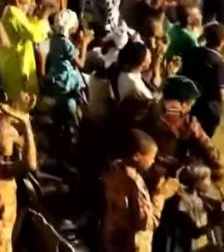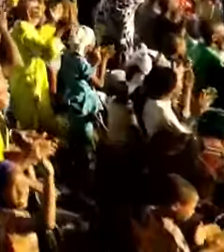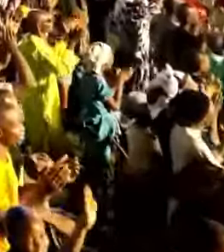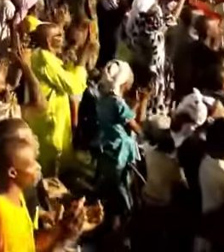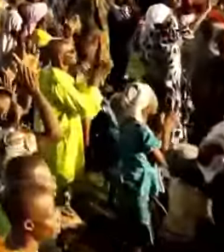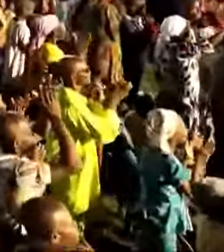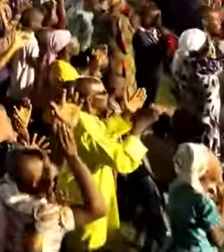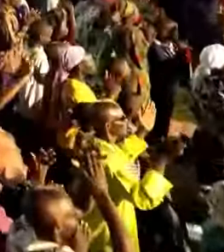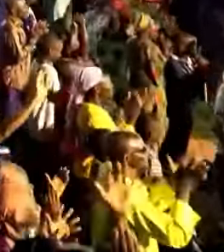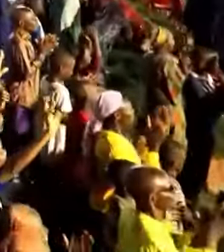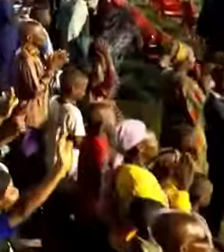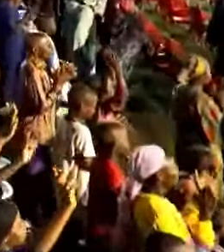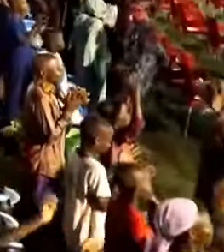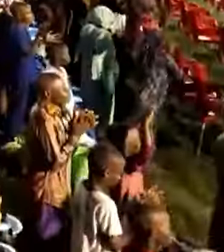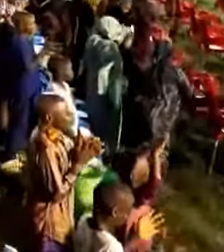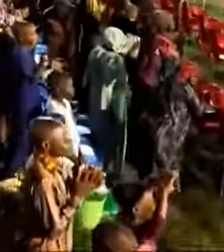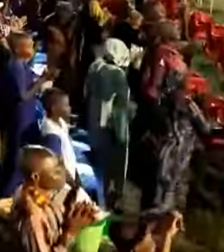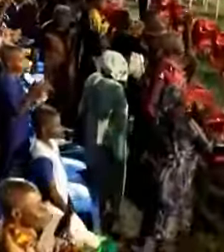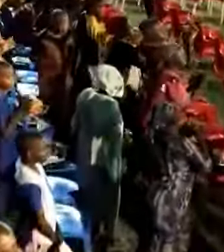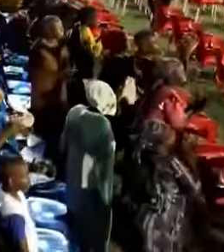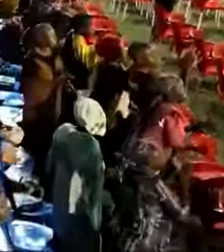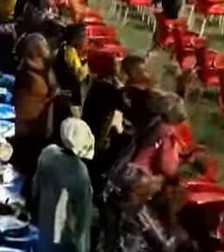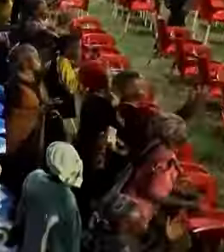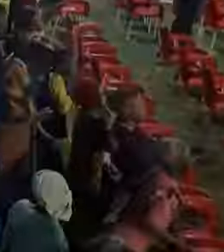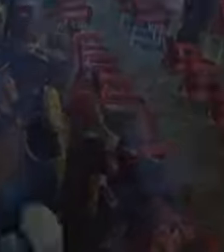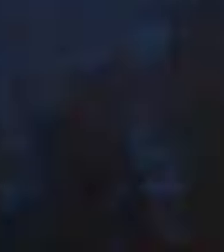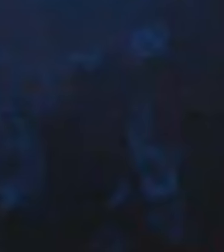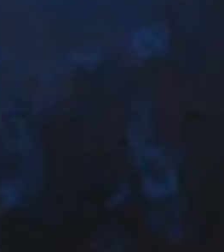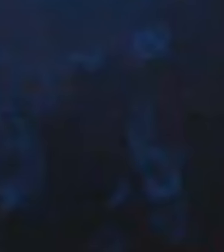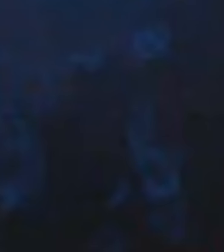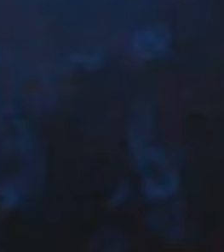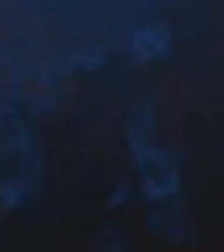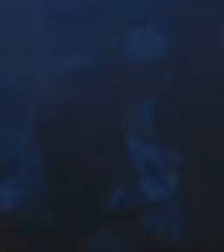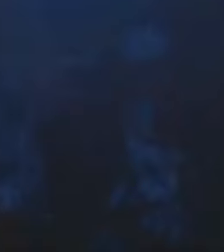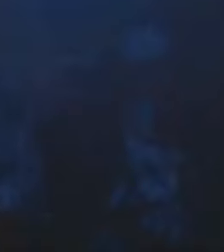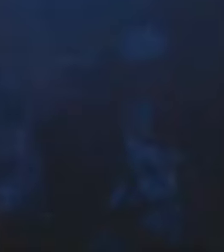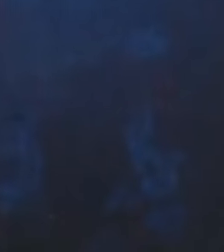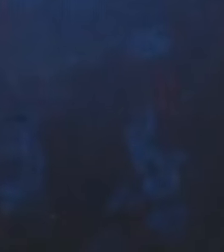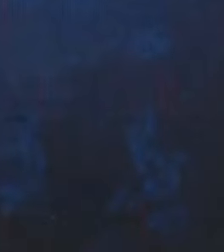Thank you, Pastor. Everybody, praise the Lord.